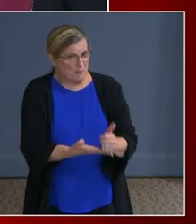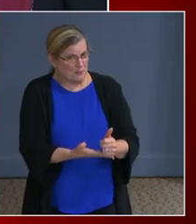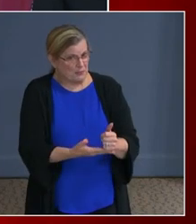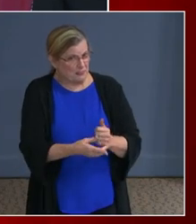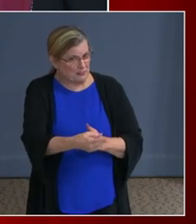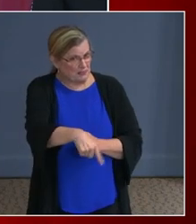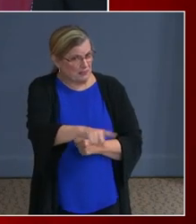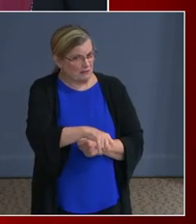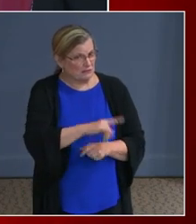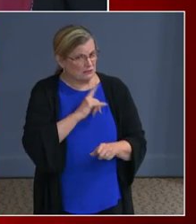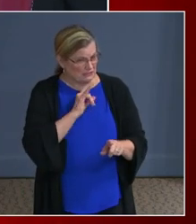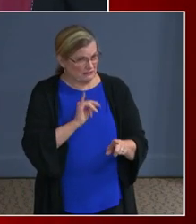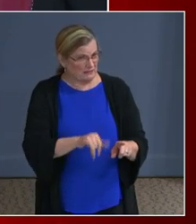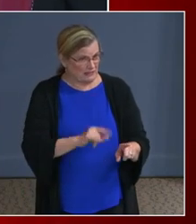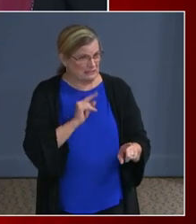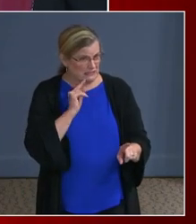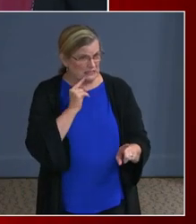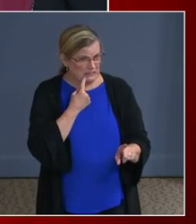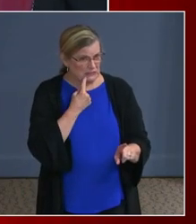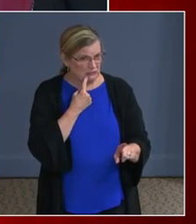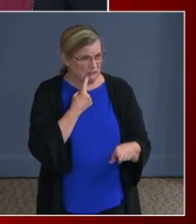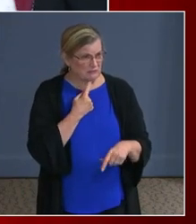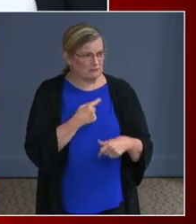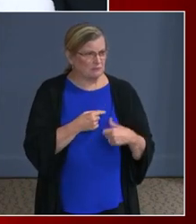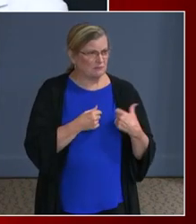serious. And then for Dr. Nesbitt,